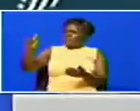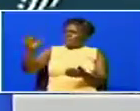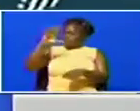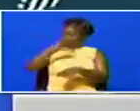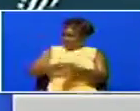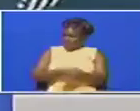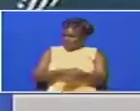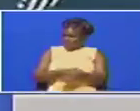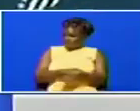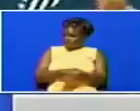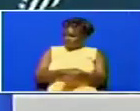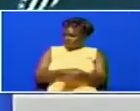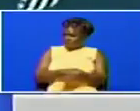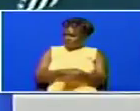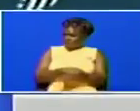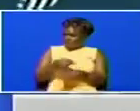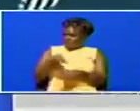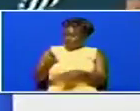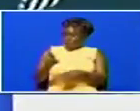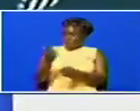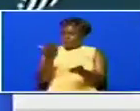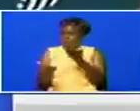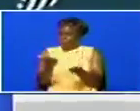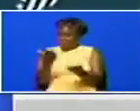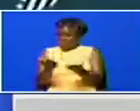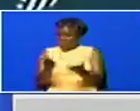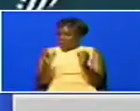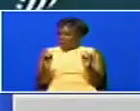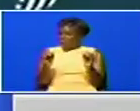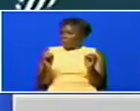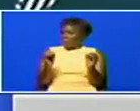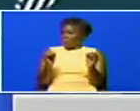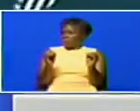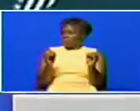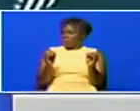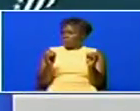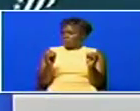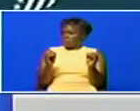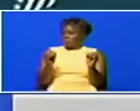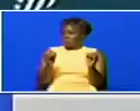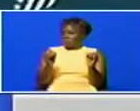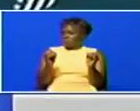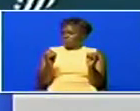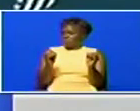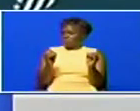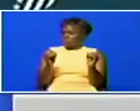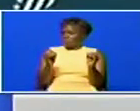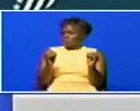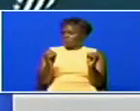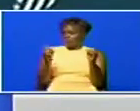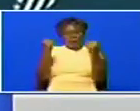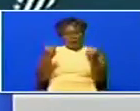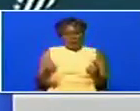takes little effort to compare what party agents have in their hands to the official numbers. That's not very